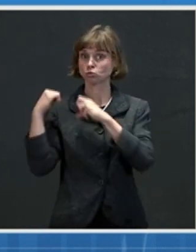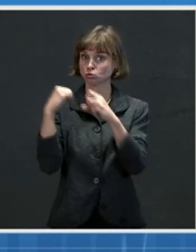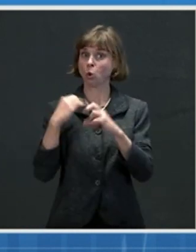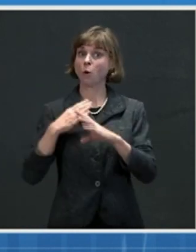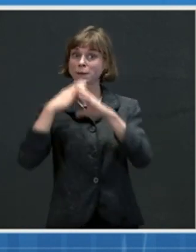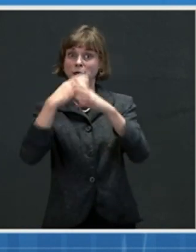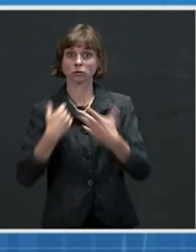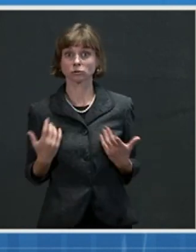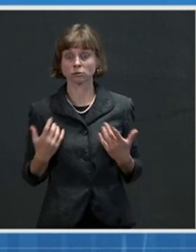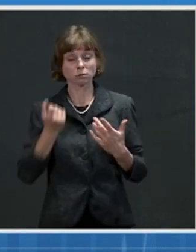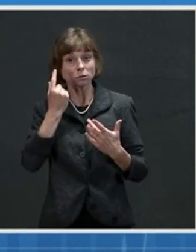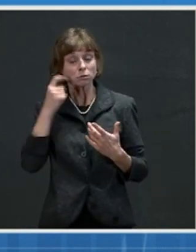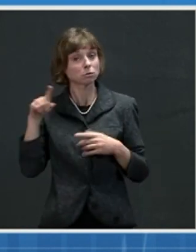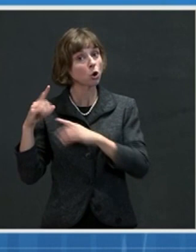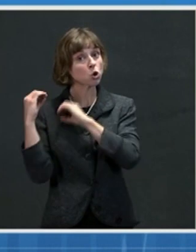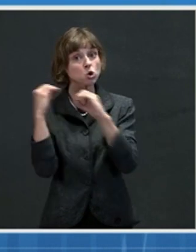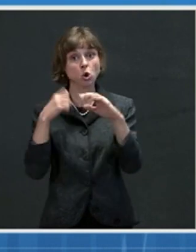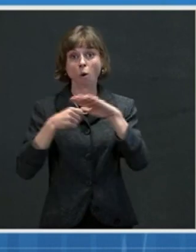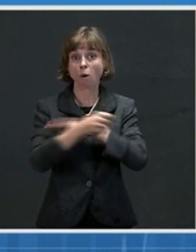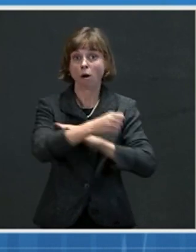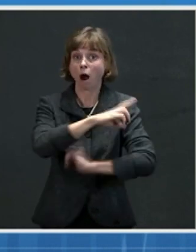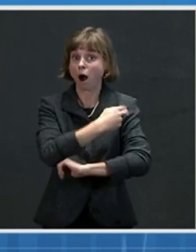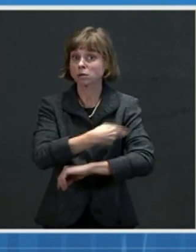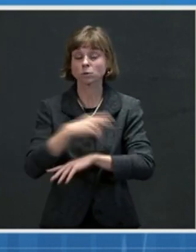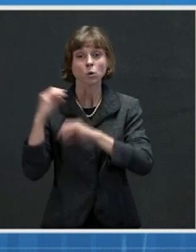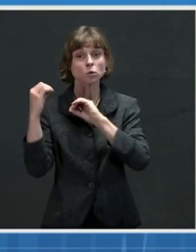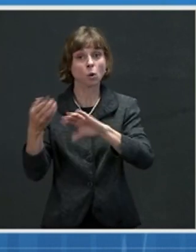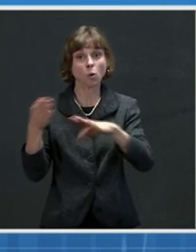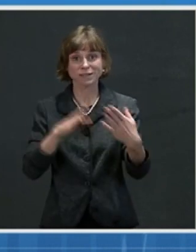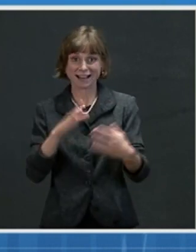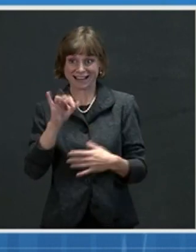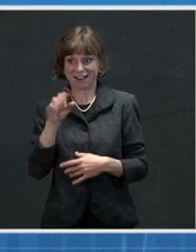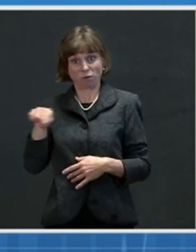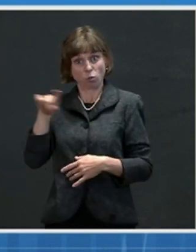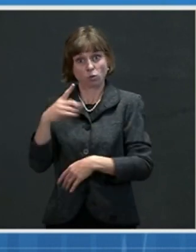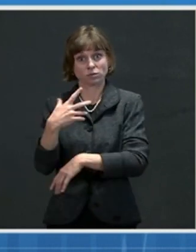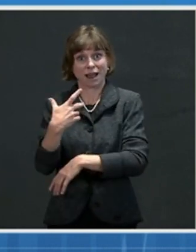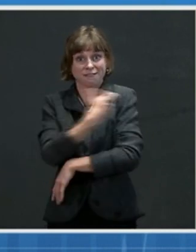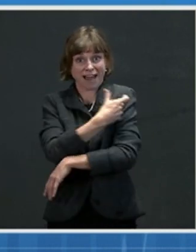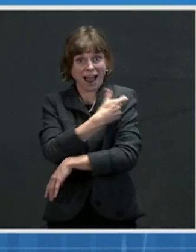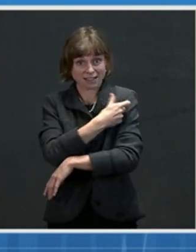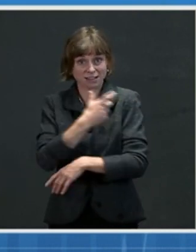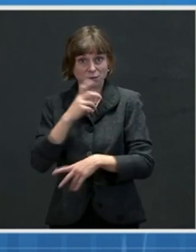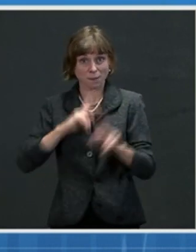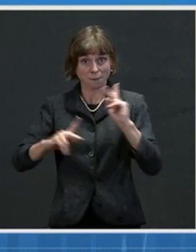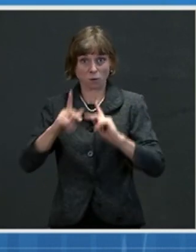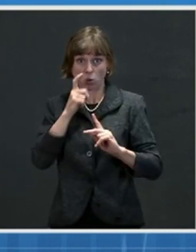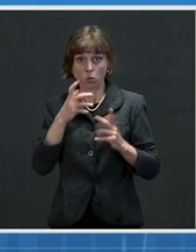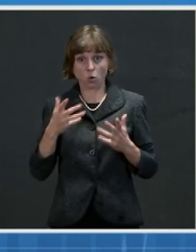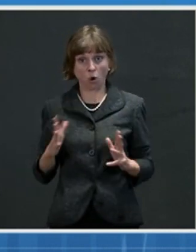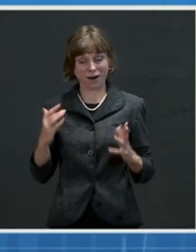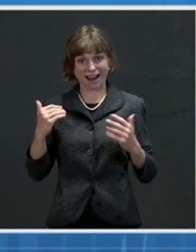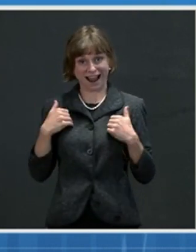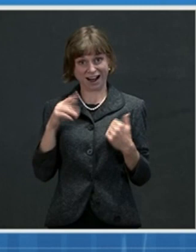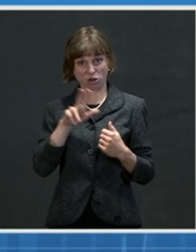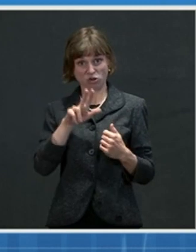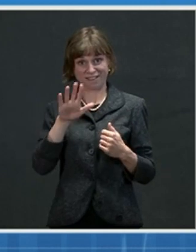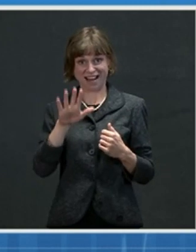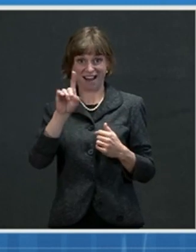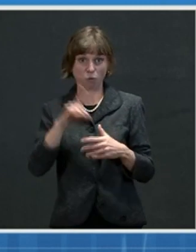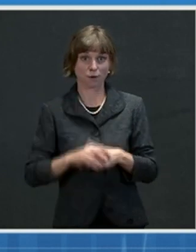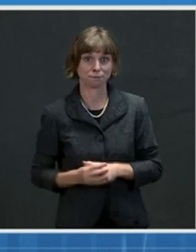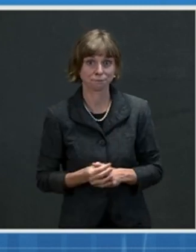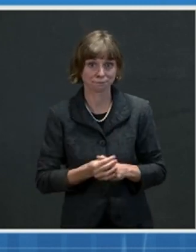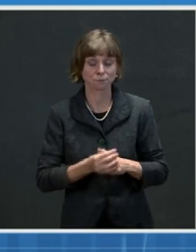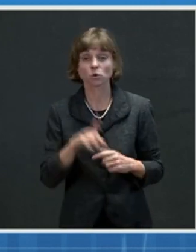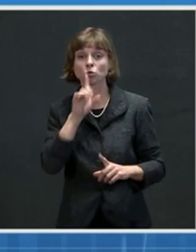no hospitalizations or deaths in vaccinated individuals who were infected with the 351. Bottom line